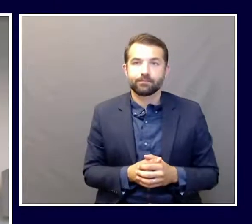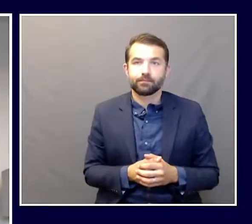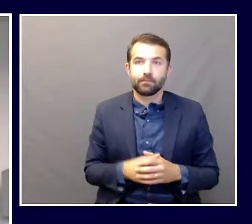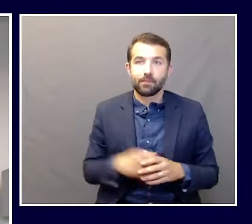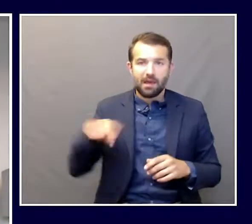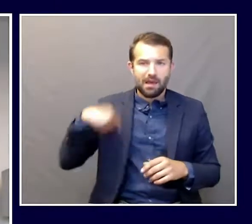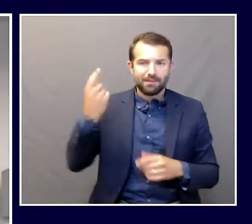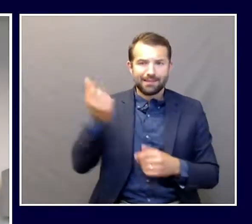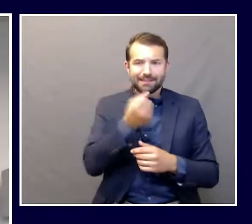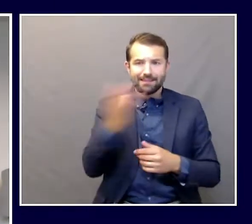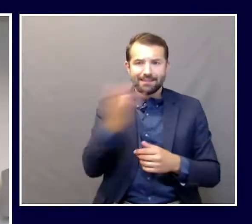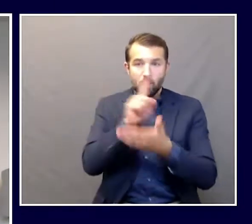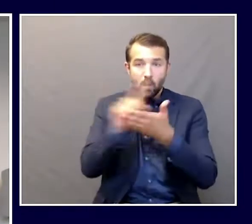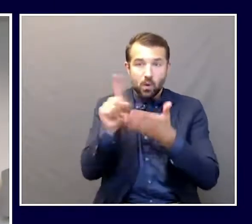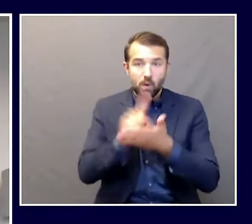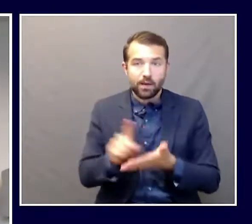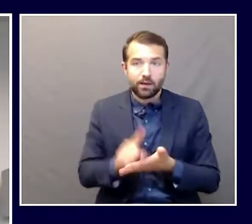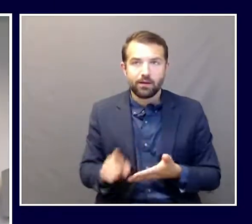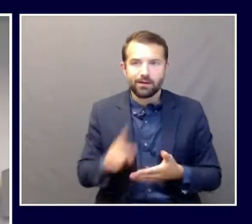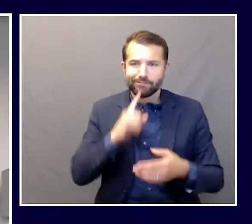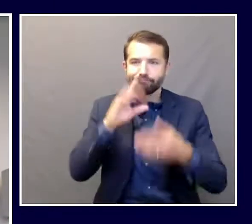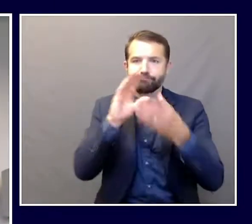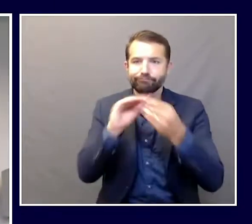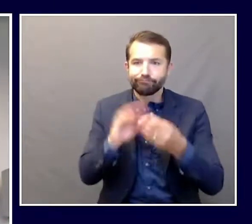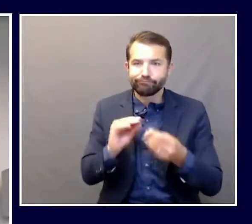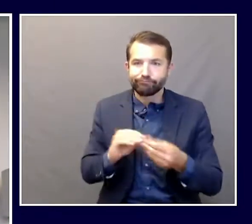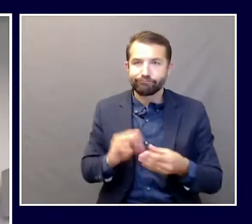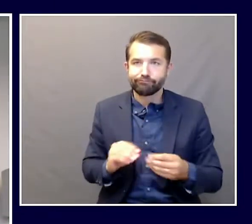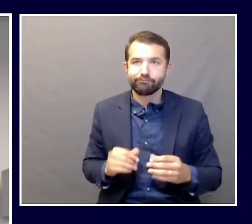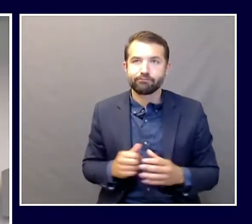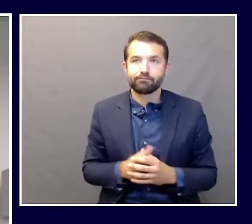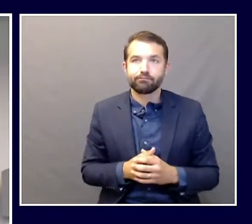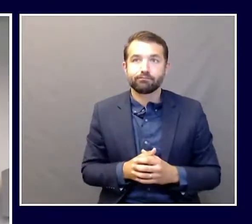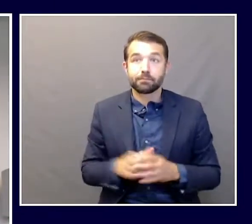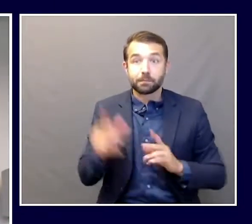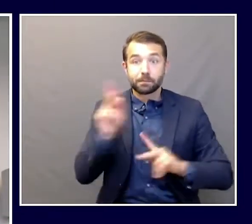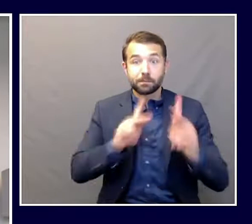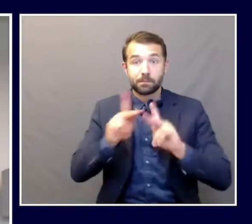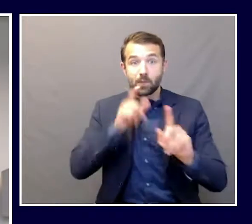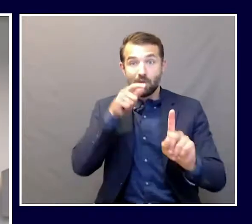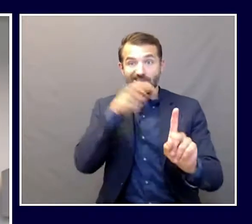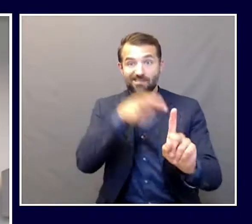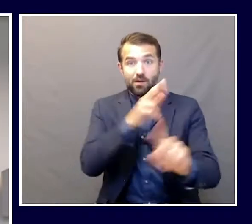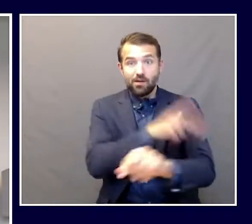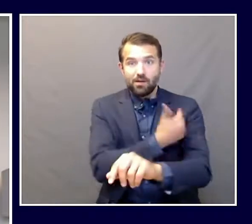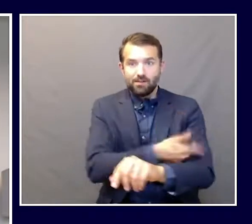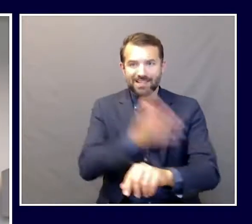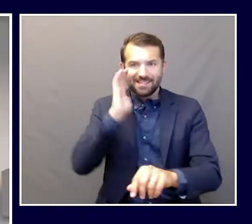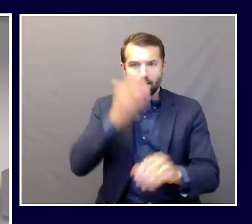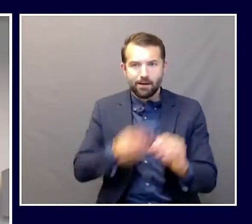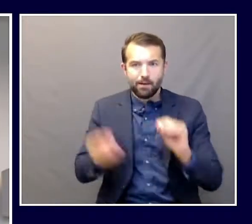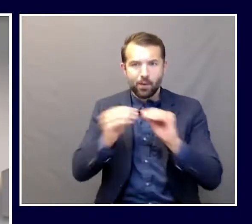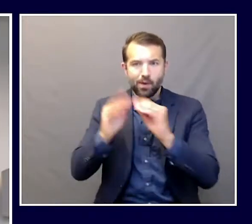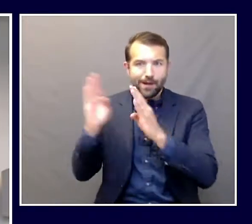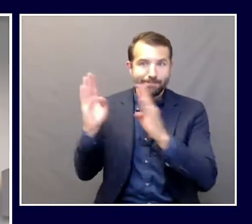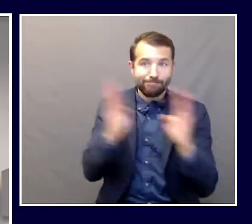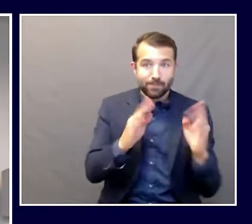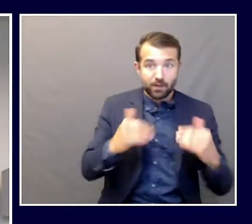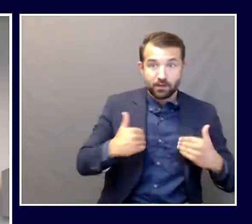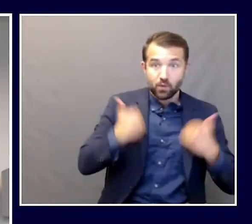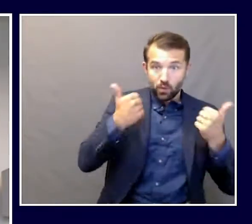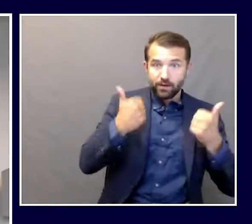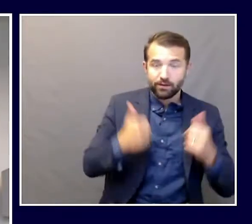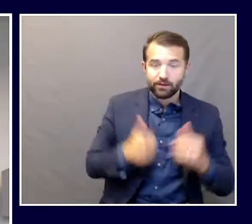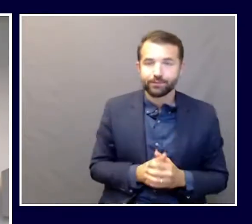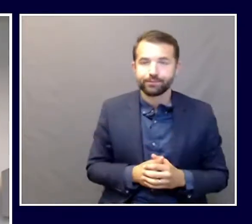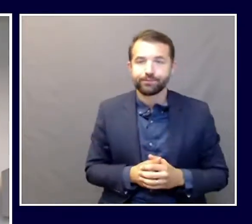hospitalizations had been among younger people. Is that still the case? Can you give kind of an update on, if you